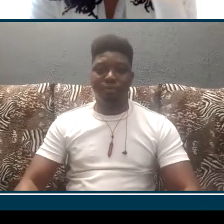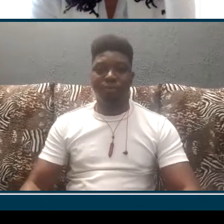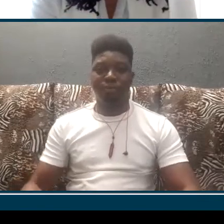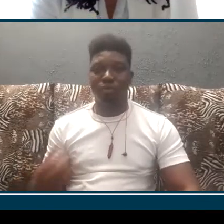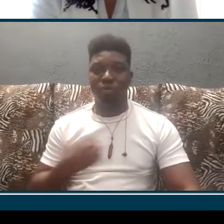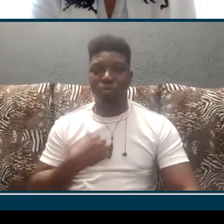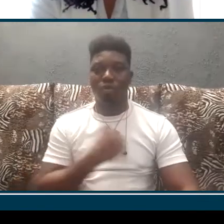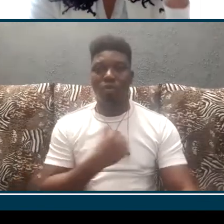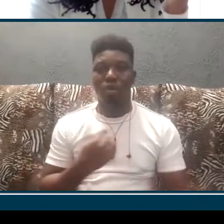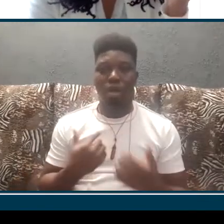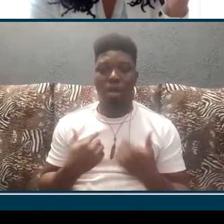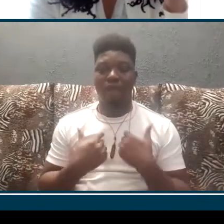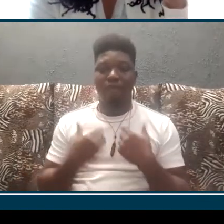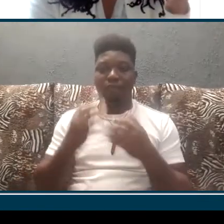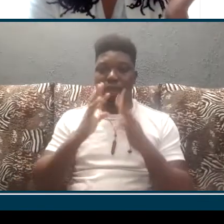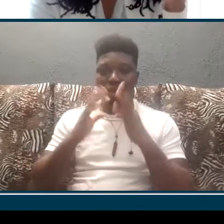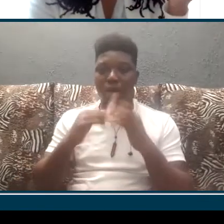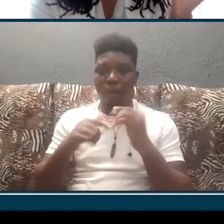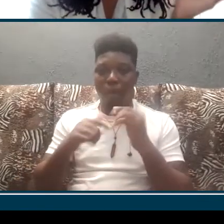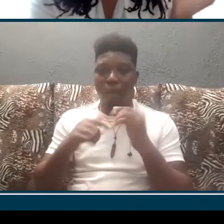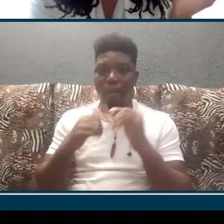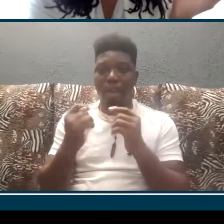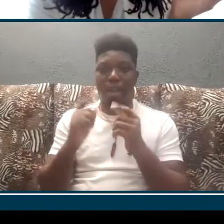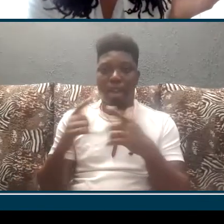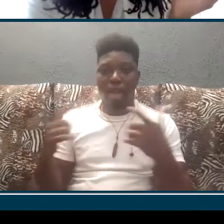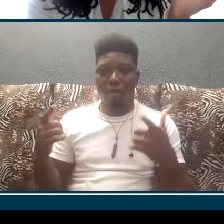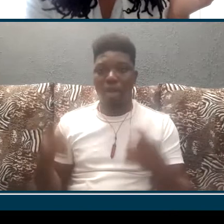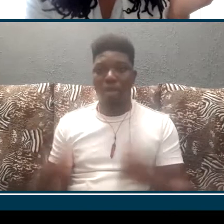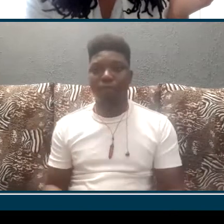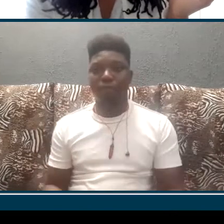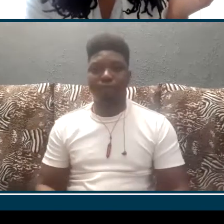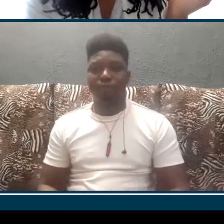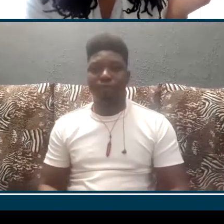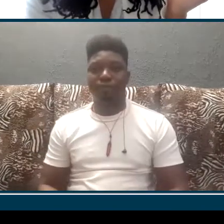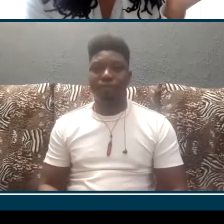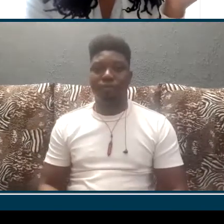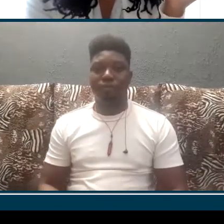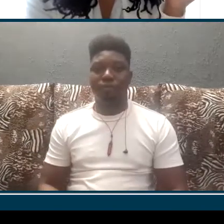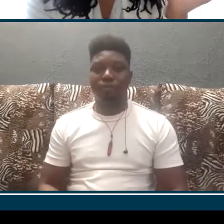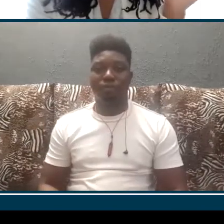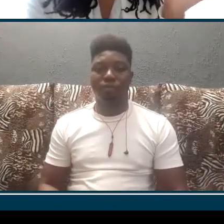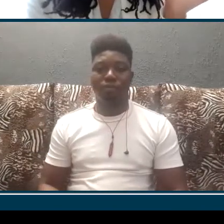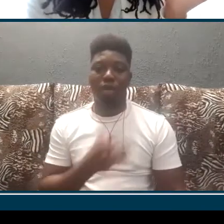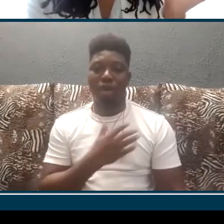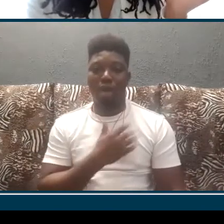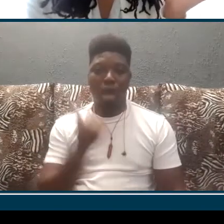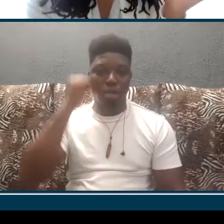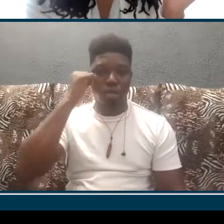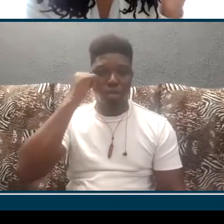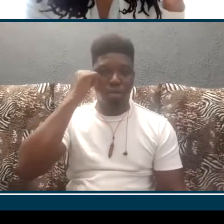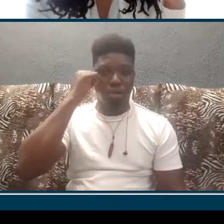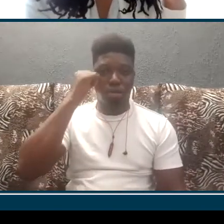about this language of neurotypical and kind of laughing about